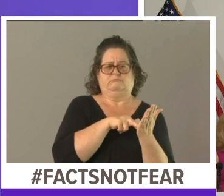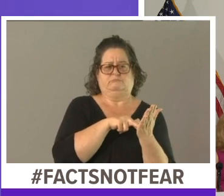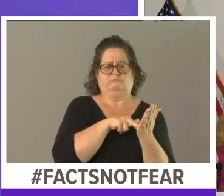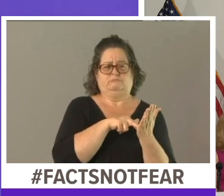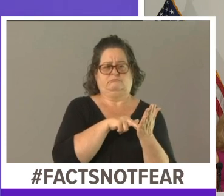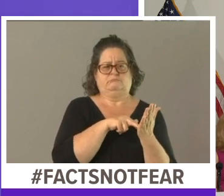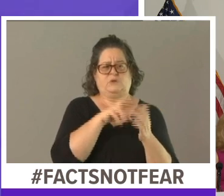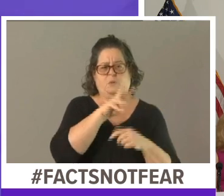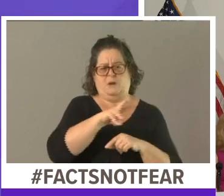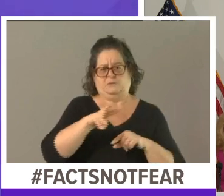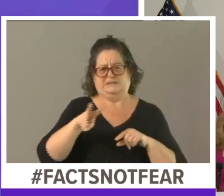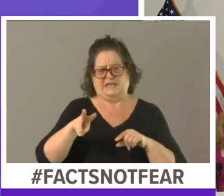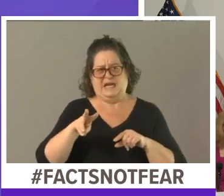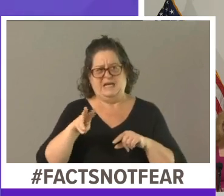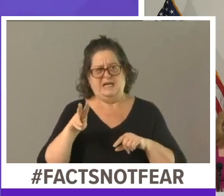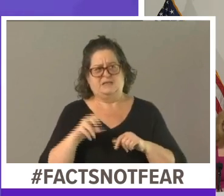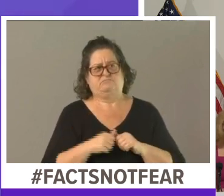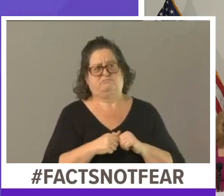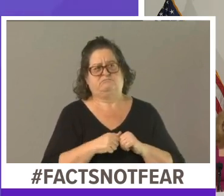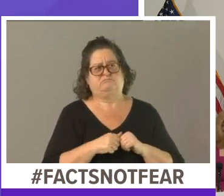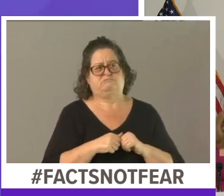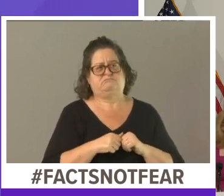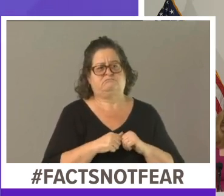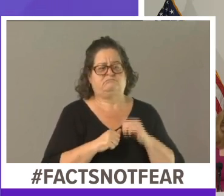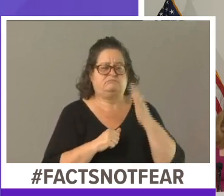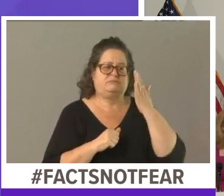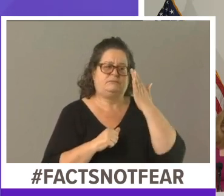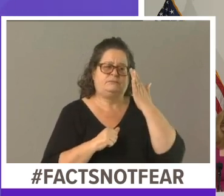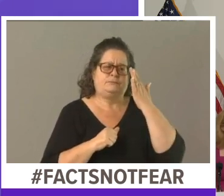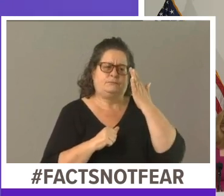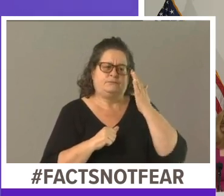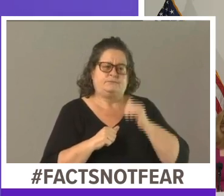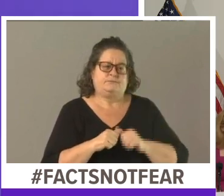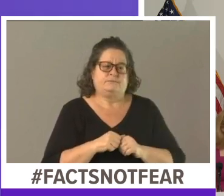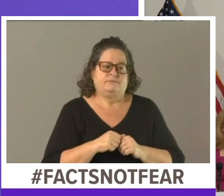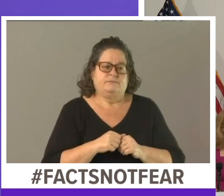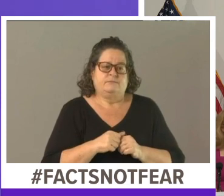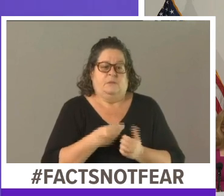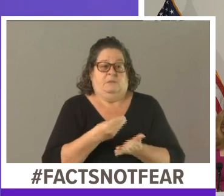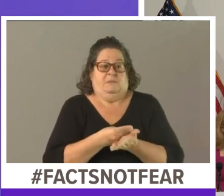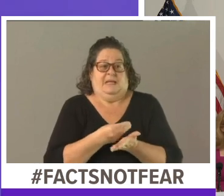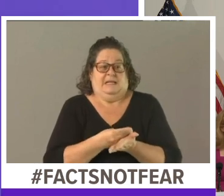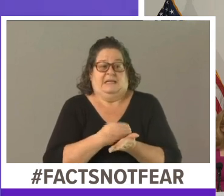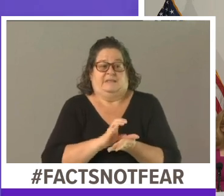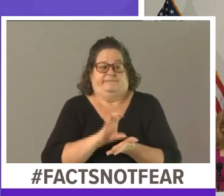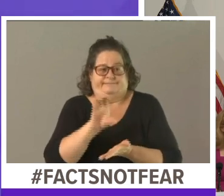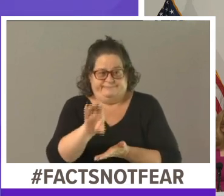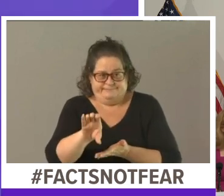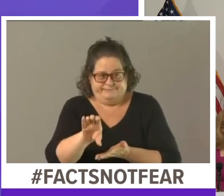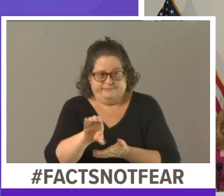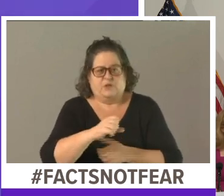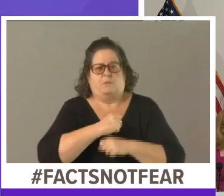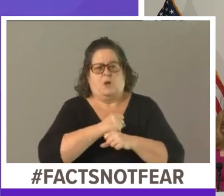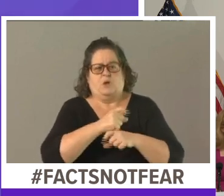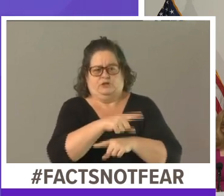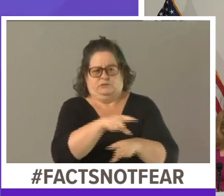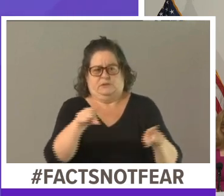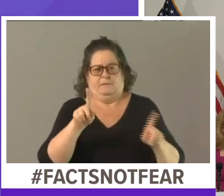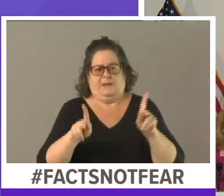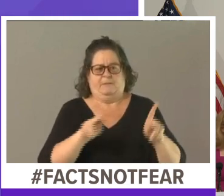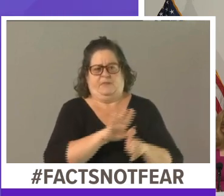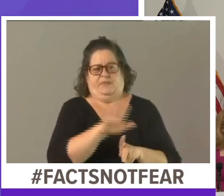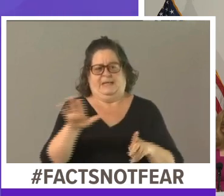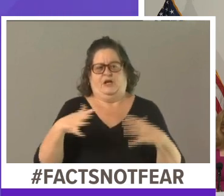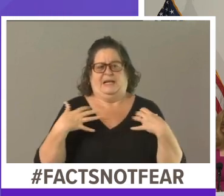And we're going to continue to make investments in public health in the state of Arizona. I want to give you a graphic on what we've